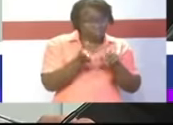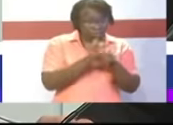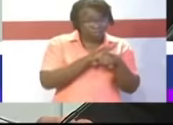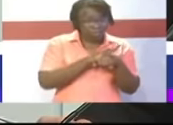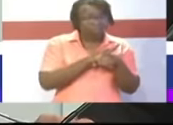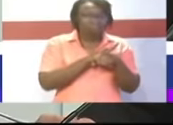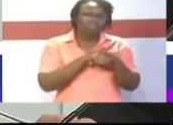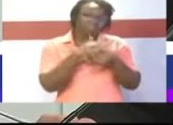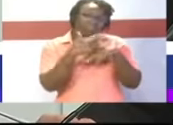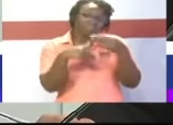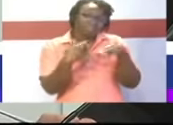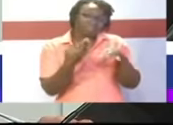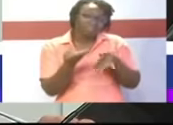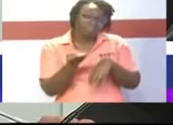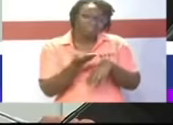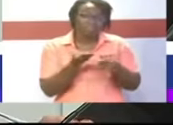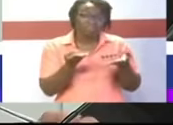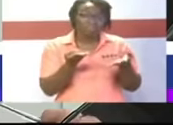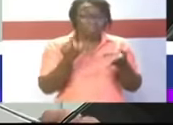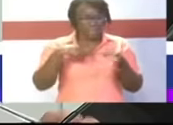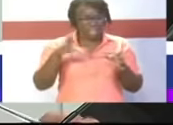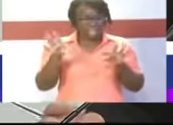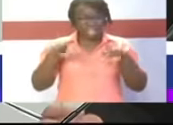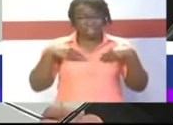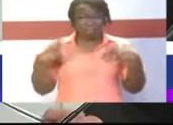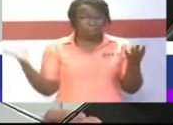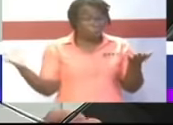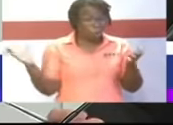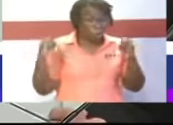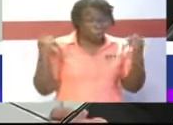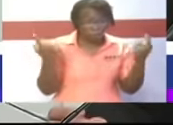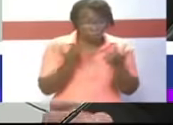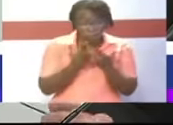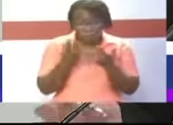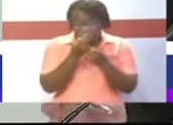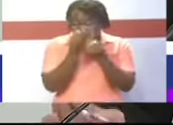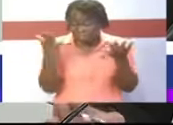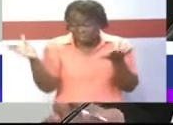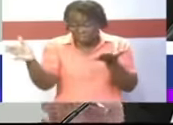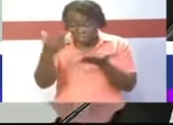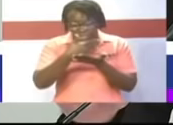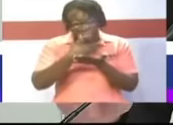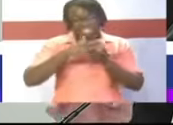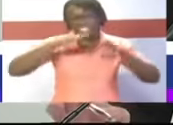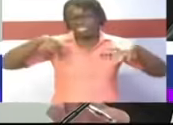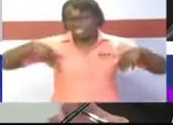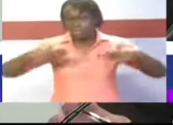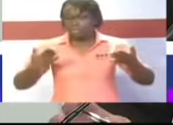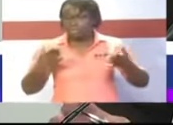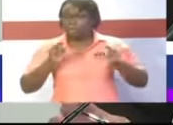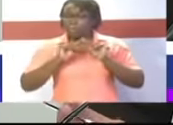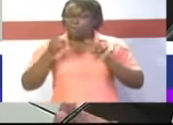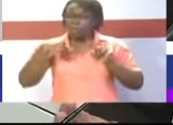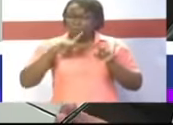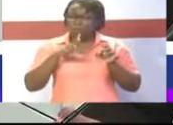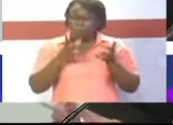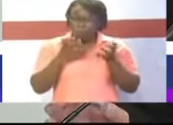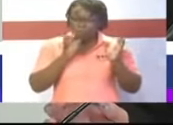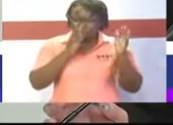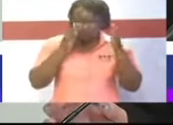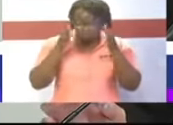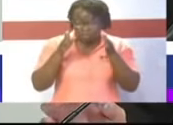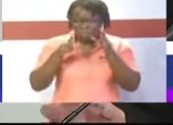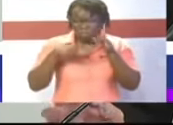of them may be vaccinated. We don't have all the data on that yet, but they succumb to it. So we want to look at people, especially chronic kidney disease